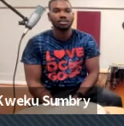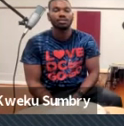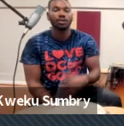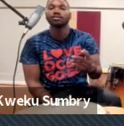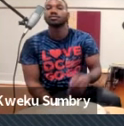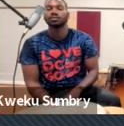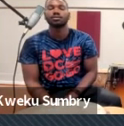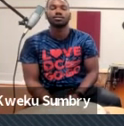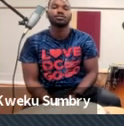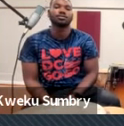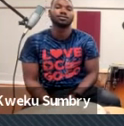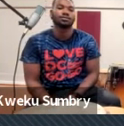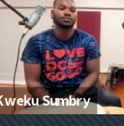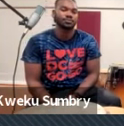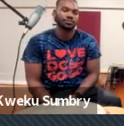Go ahead.